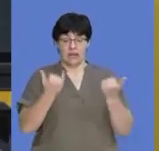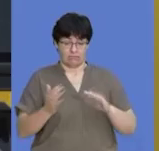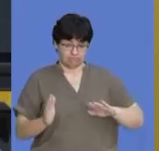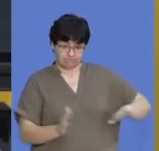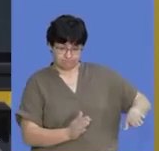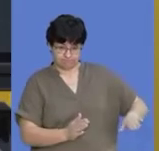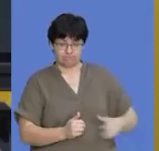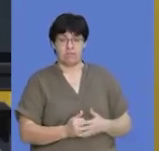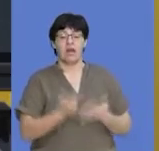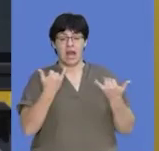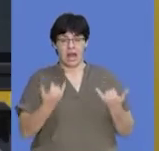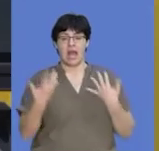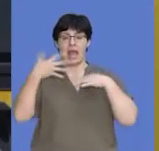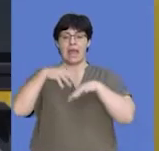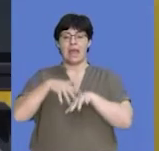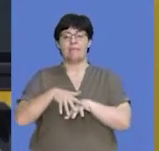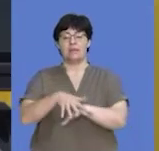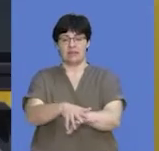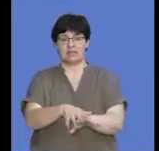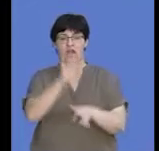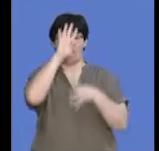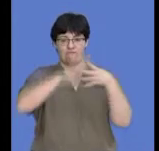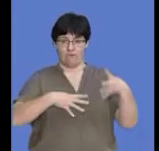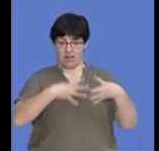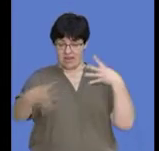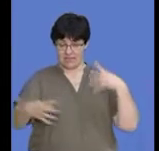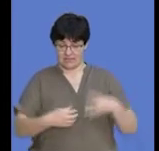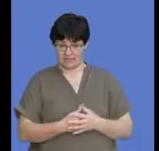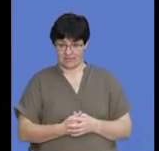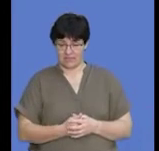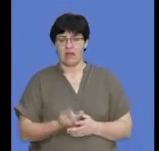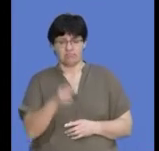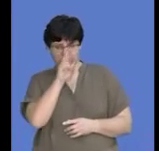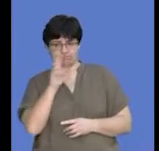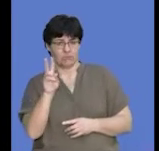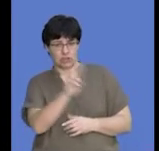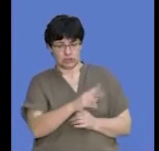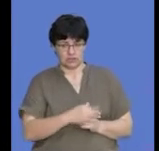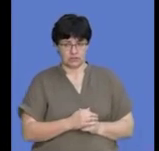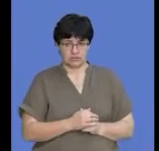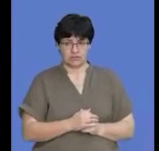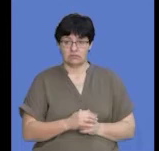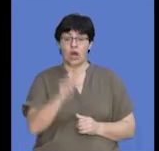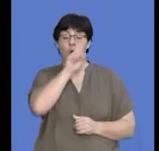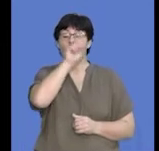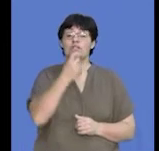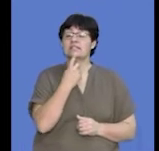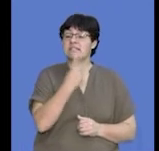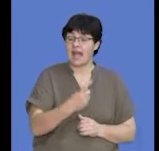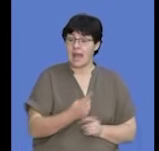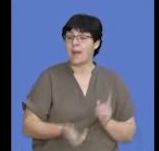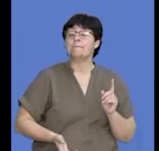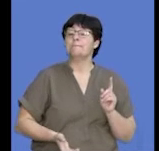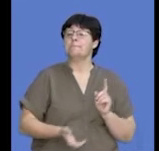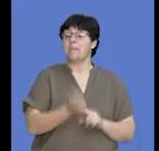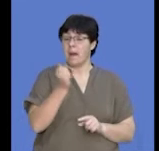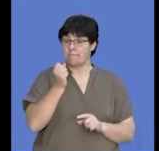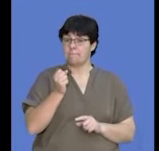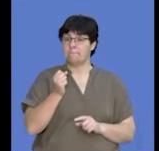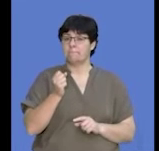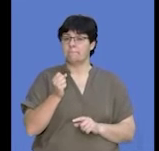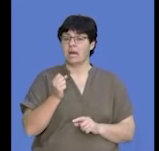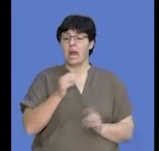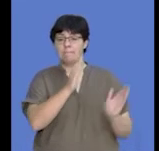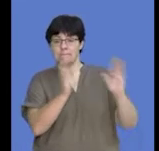to implement it into our formula. So let's look at it. The question says, determine the magnetic bearing